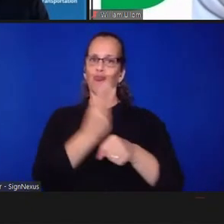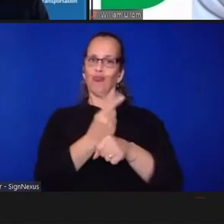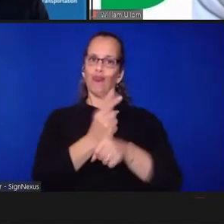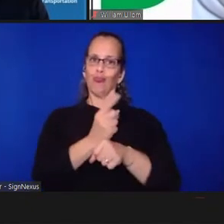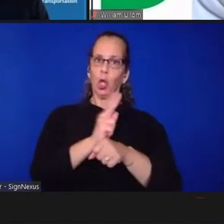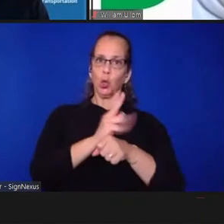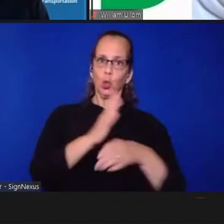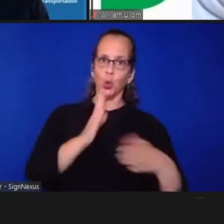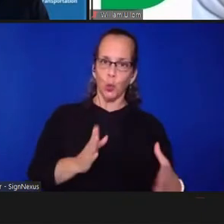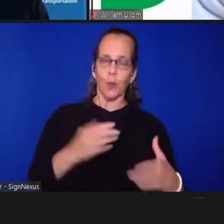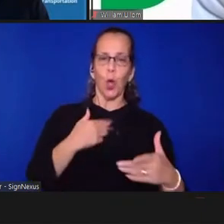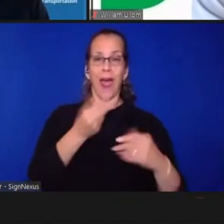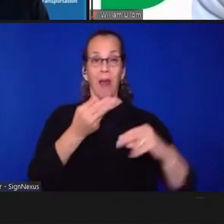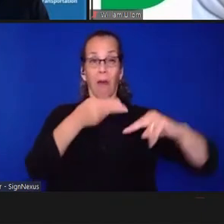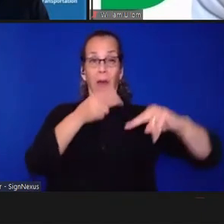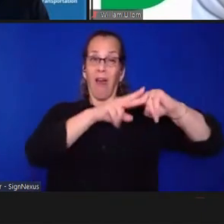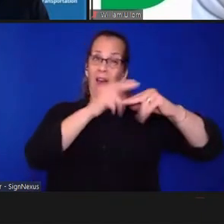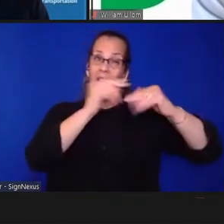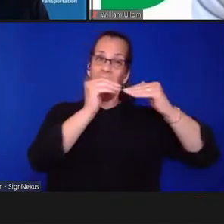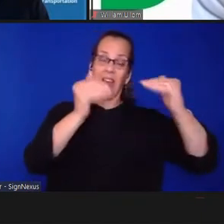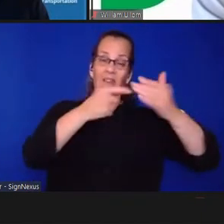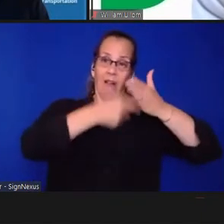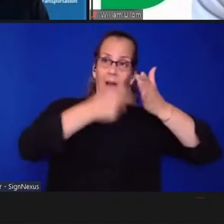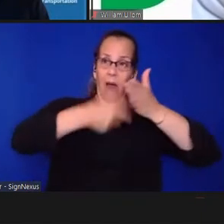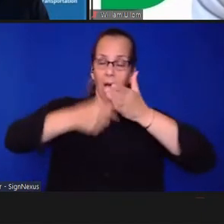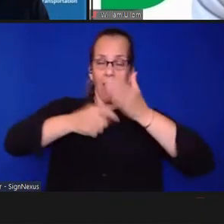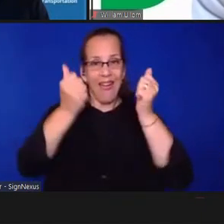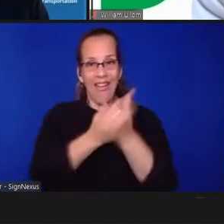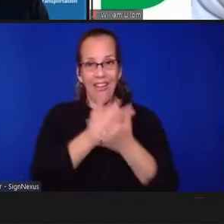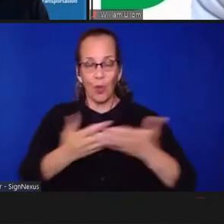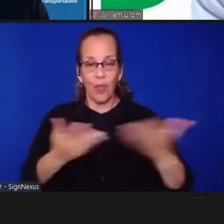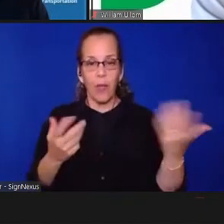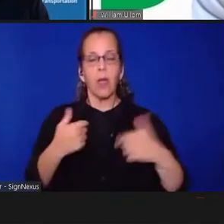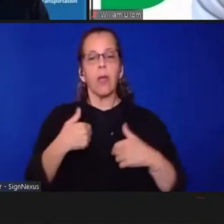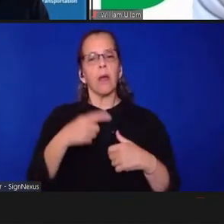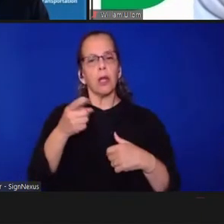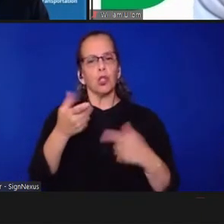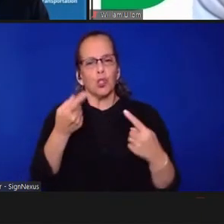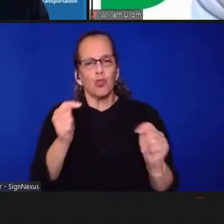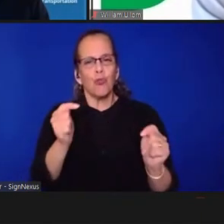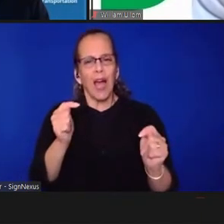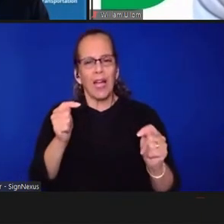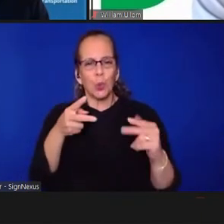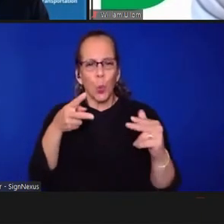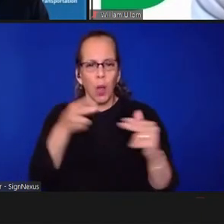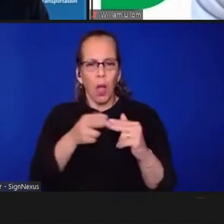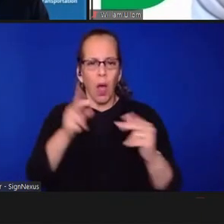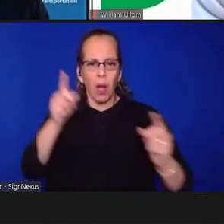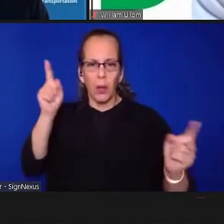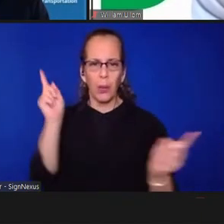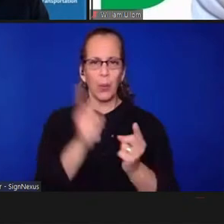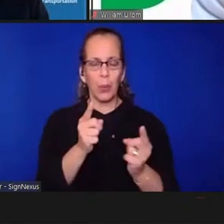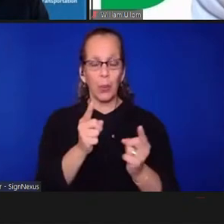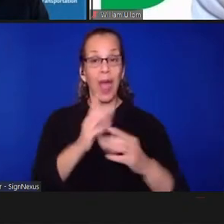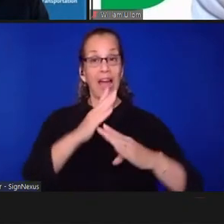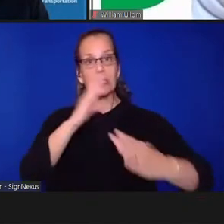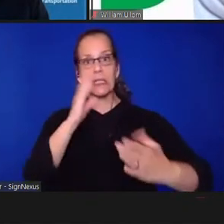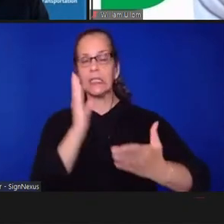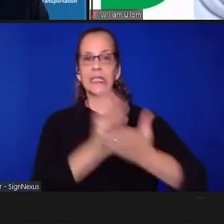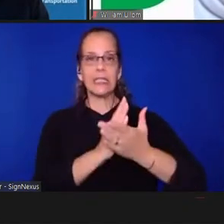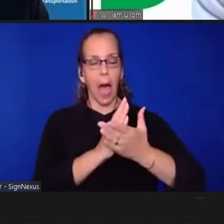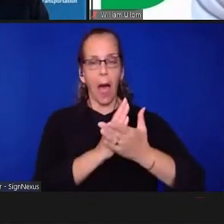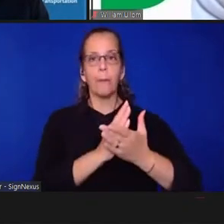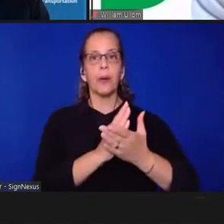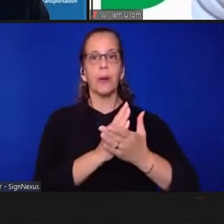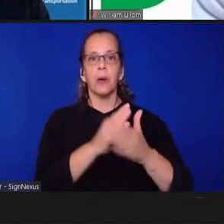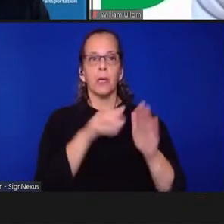levels the MTA should look at making cuts to their bloated budgets and focus on stopping Fair evasion which is rampant and has been